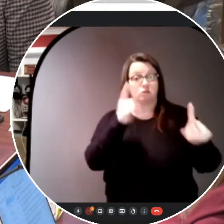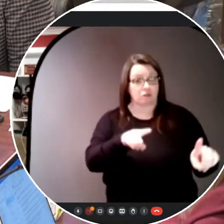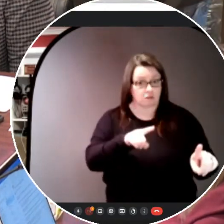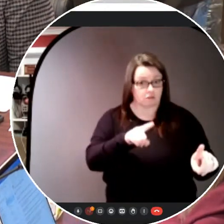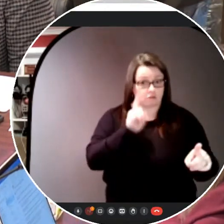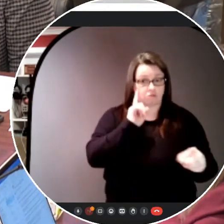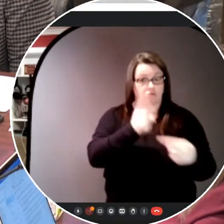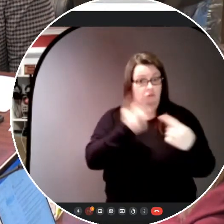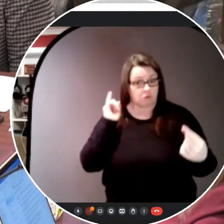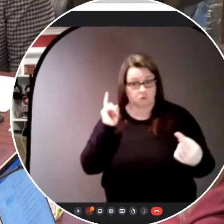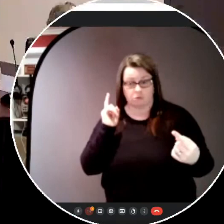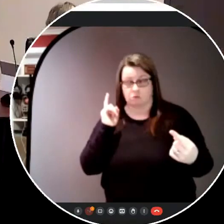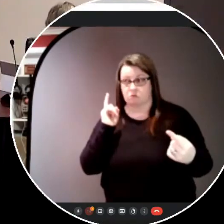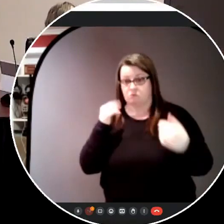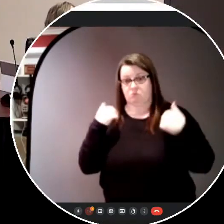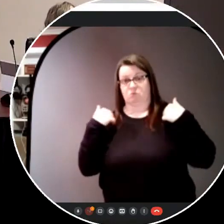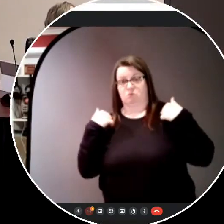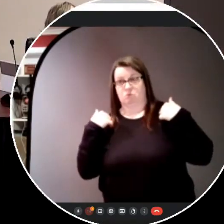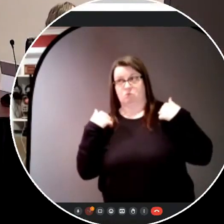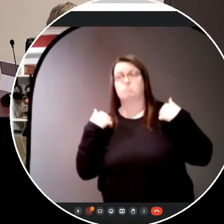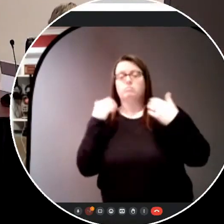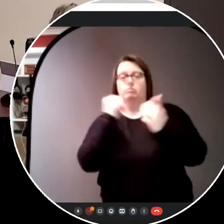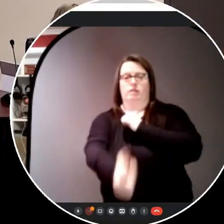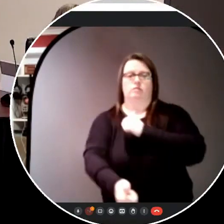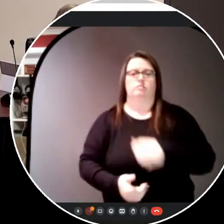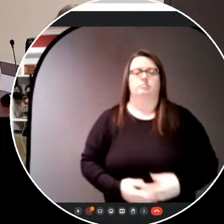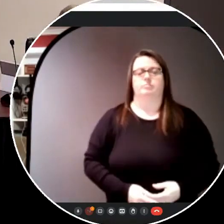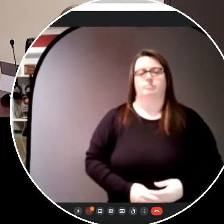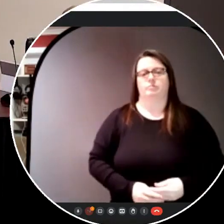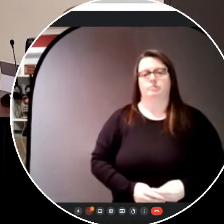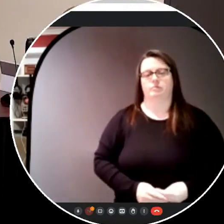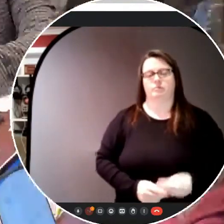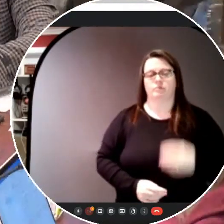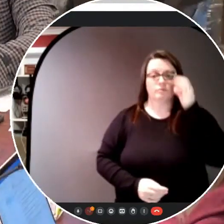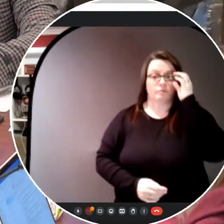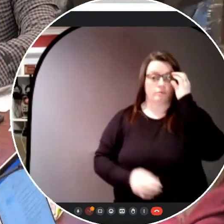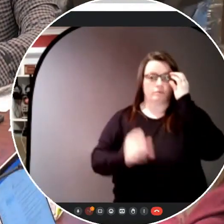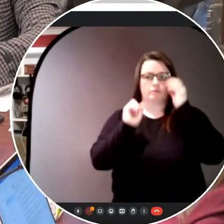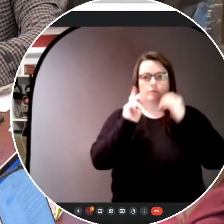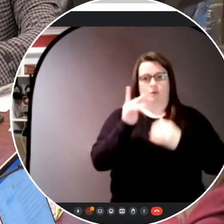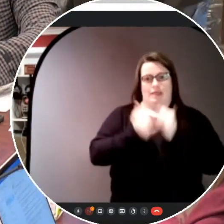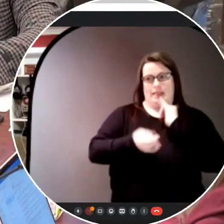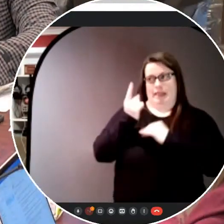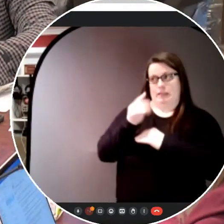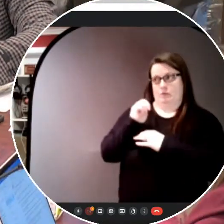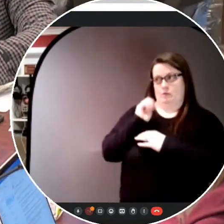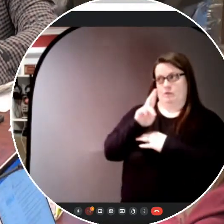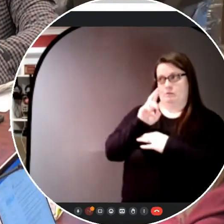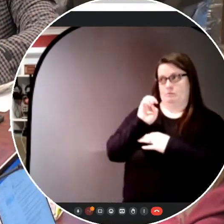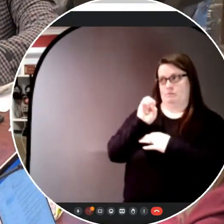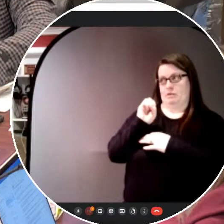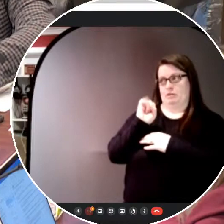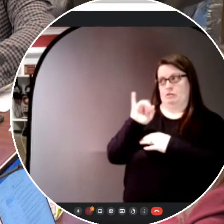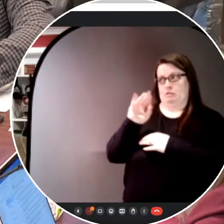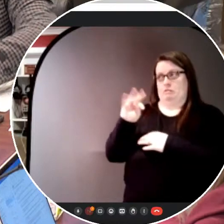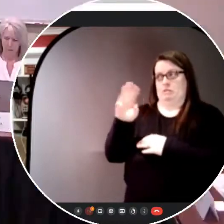opposed? Extensions? Carried. Okay, last one, Mr. Sinnott. You're off the hook. No, actually two